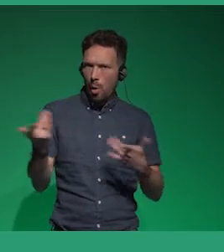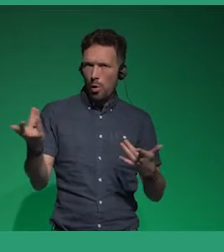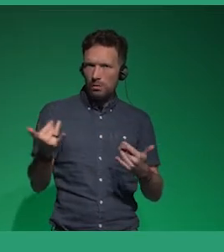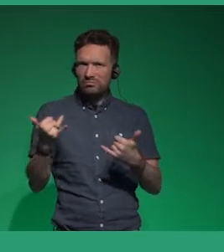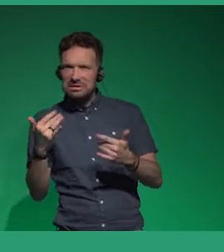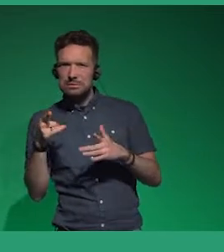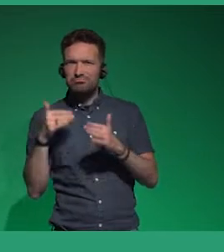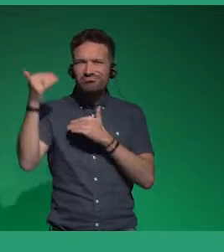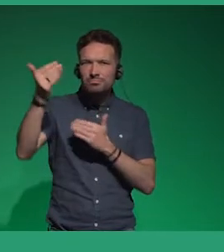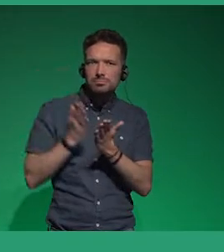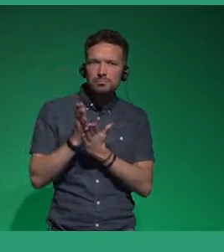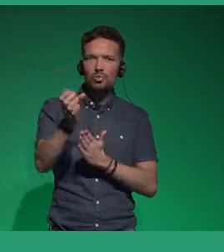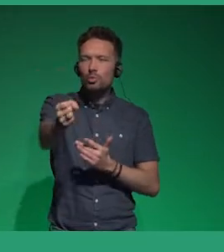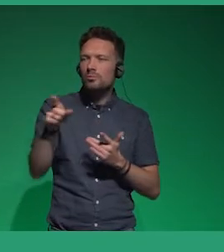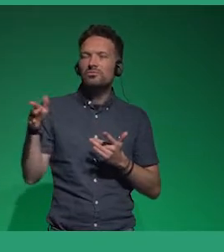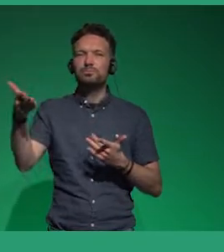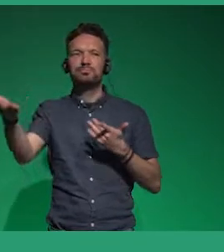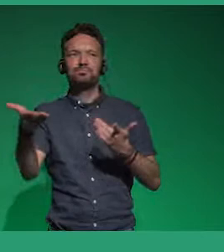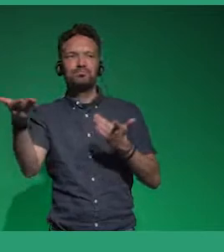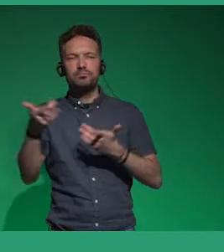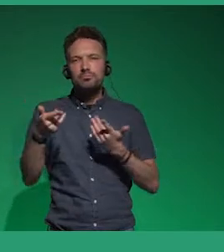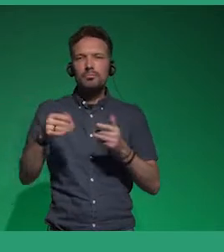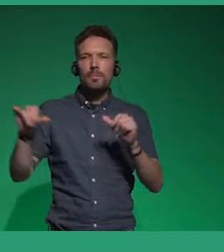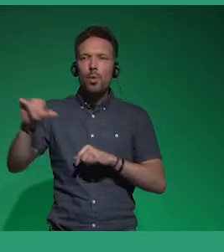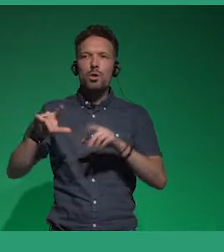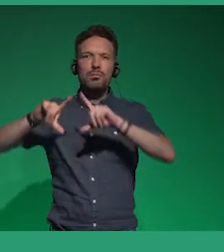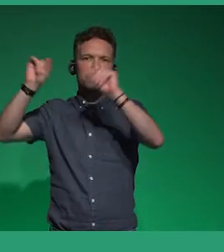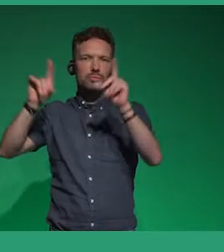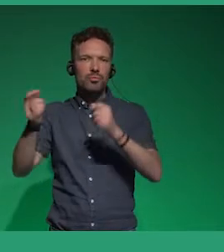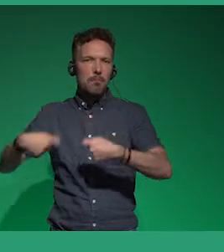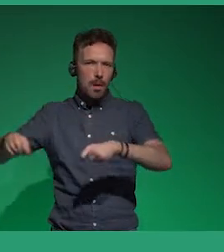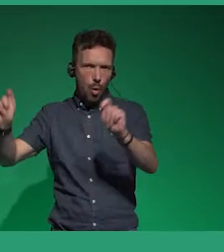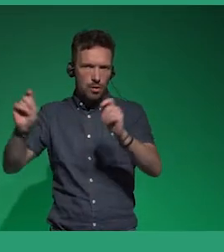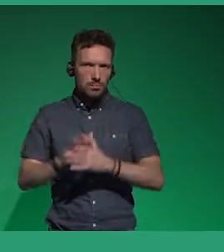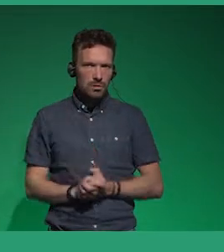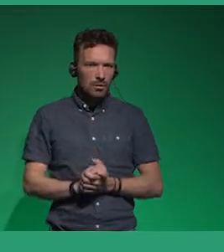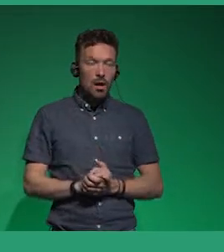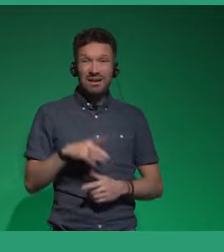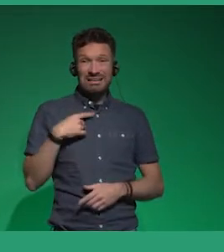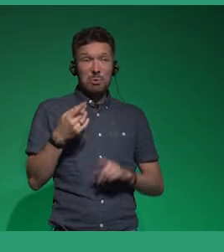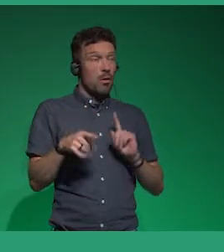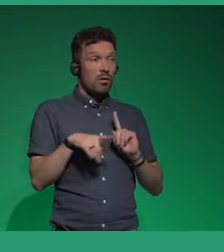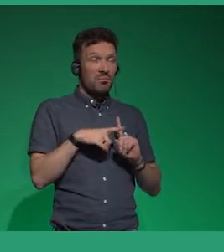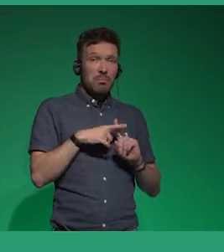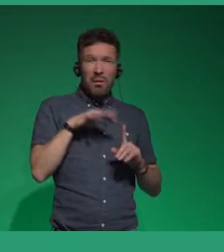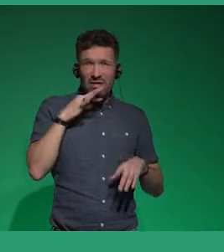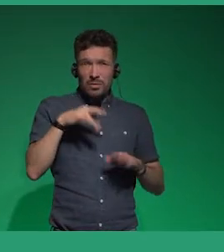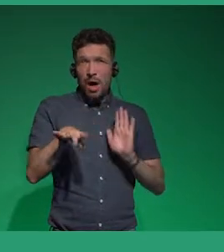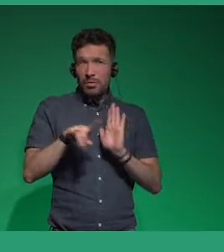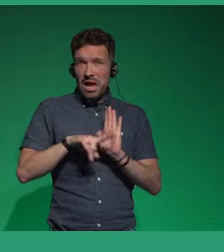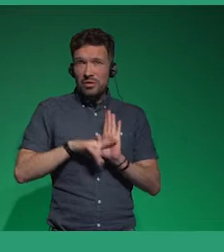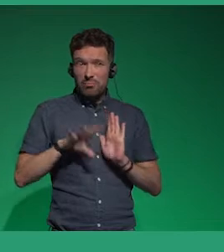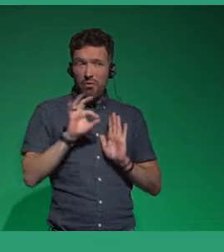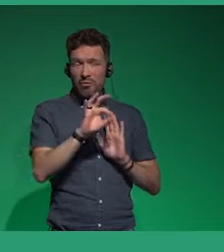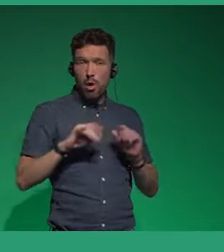Now, we also found potentially adverse effects on livelihoods. This has also been discussed in public